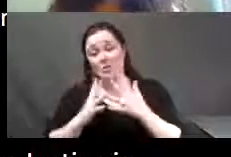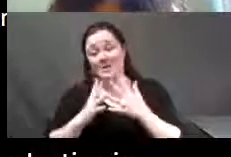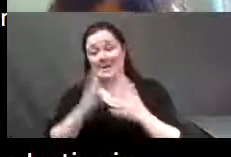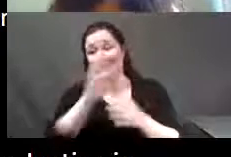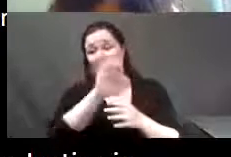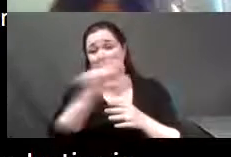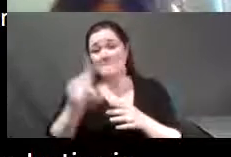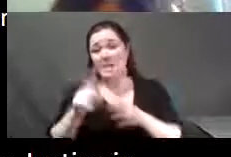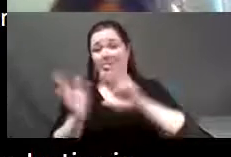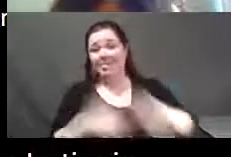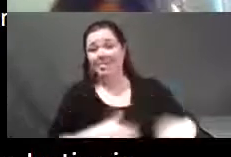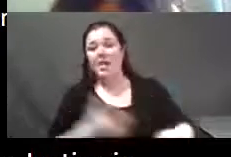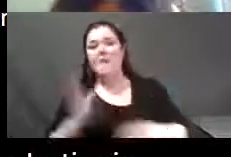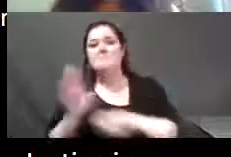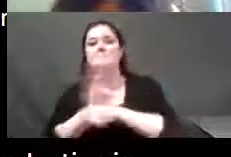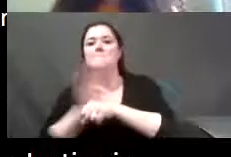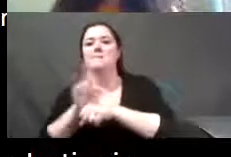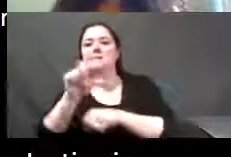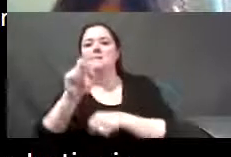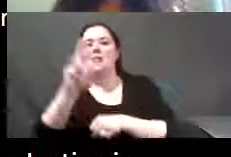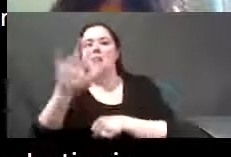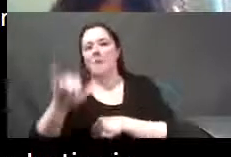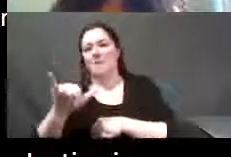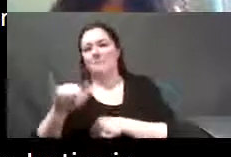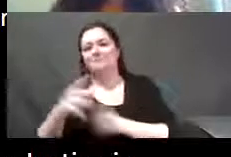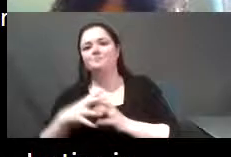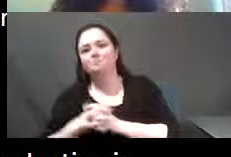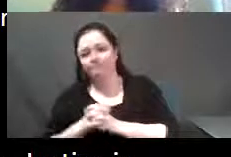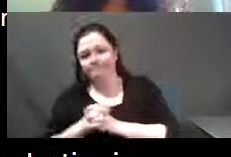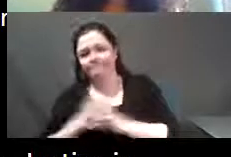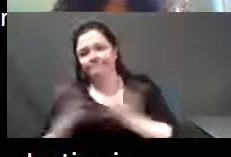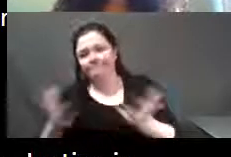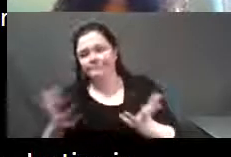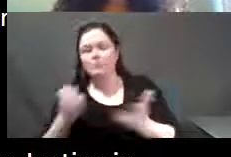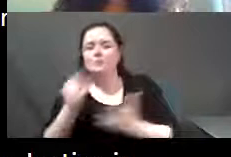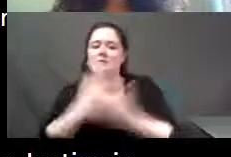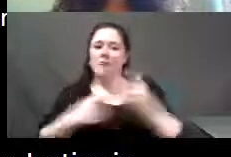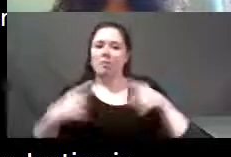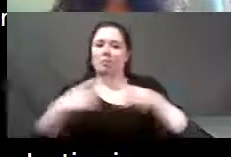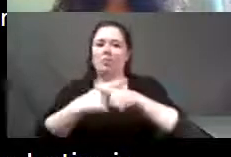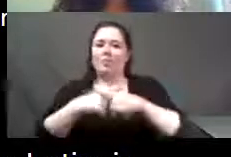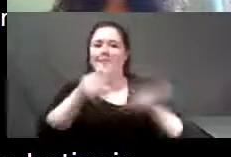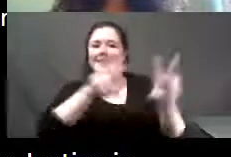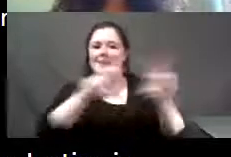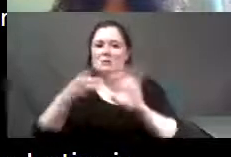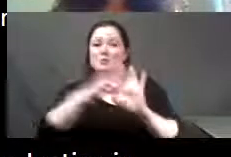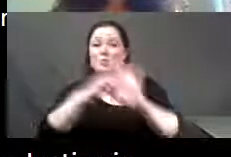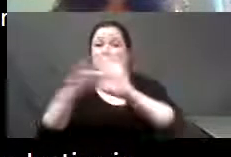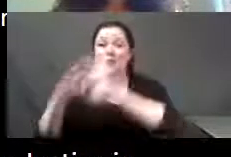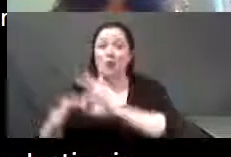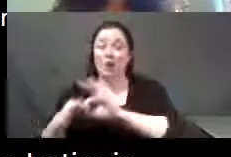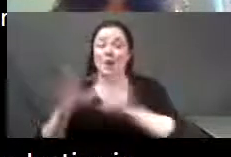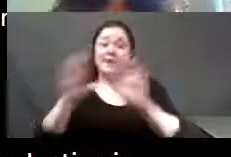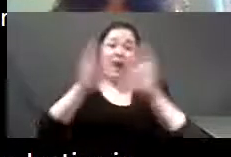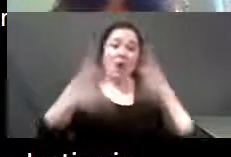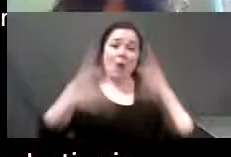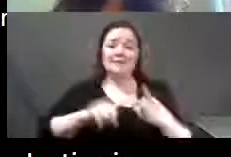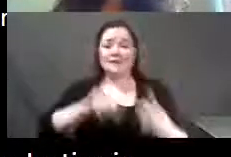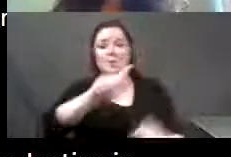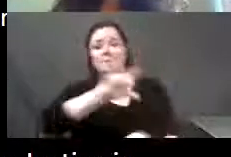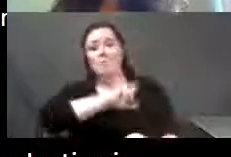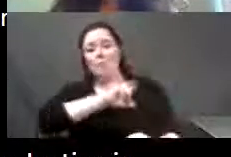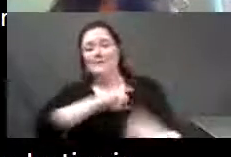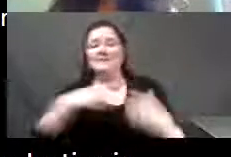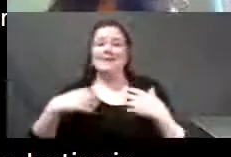lobby. So that's just, some intersectional issues related to housing, policing, healthcare,